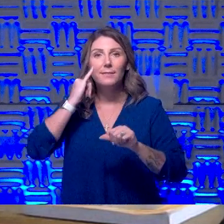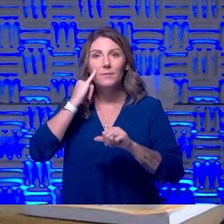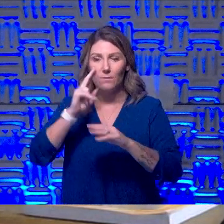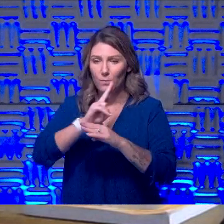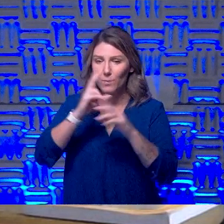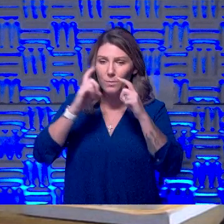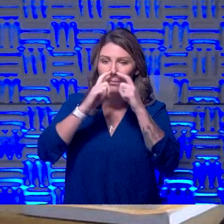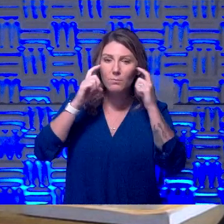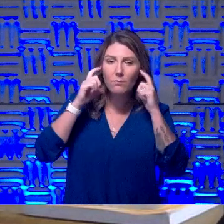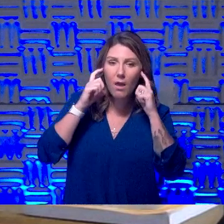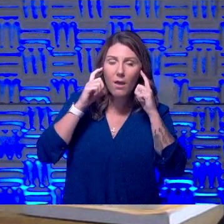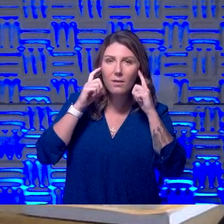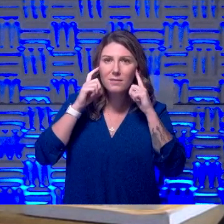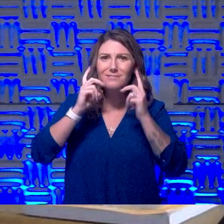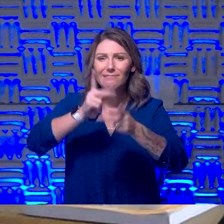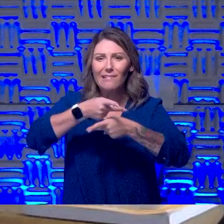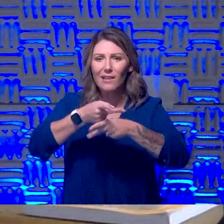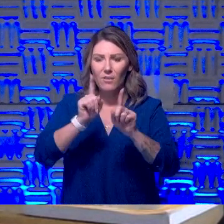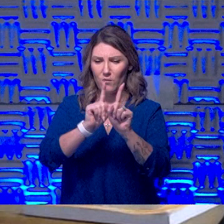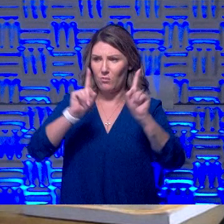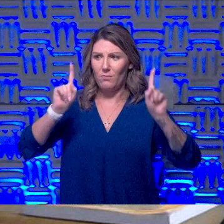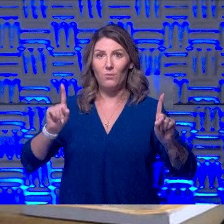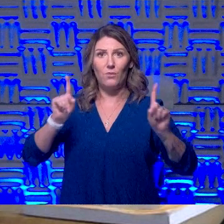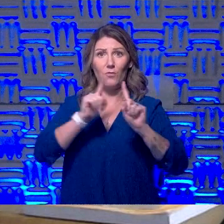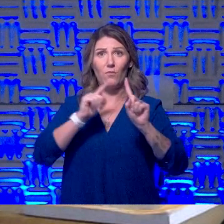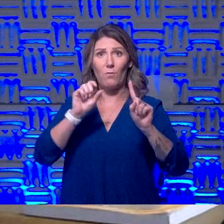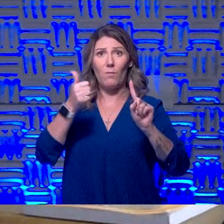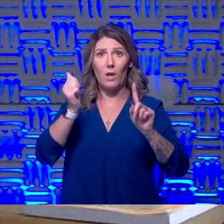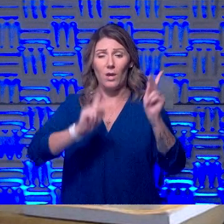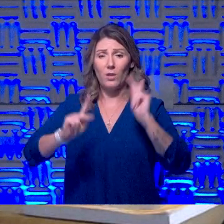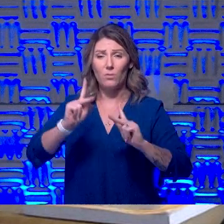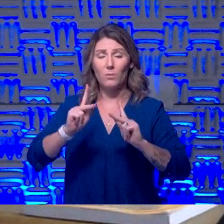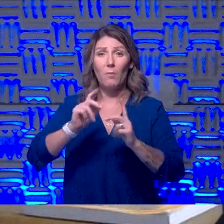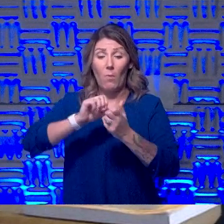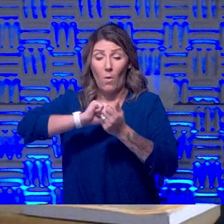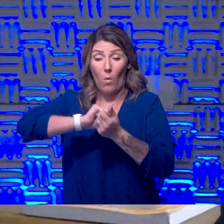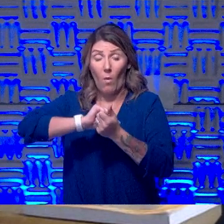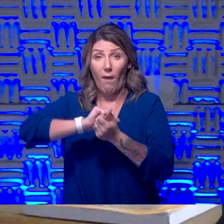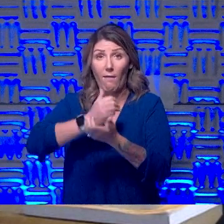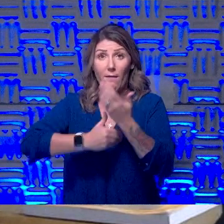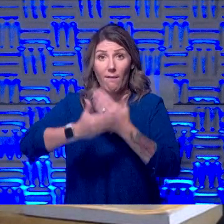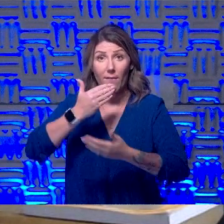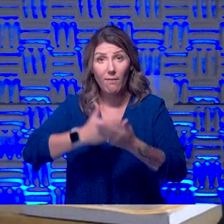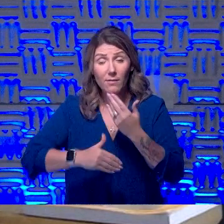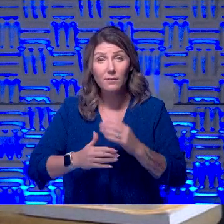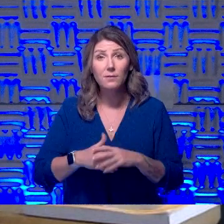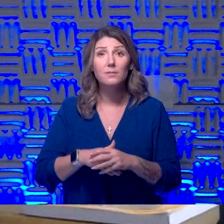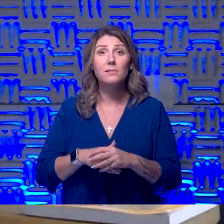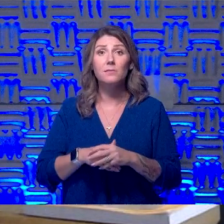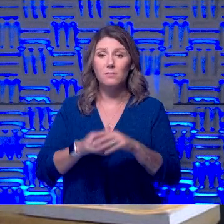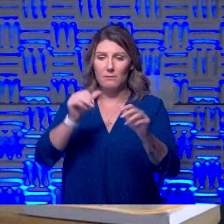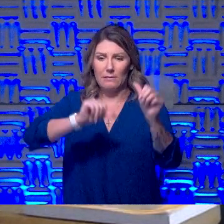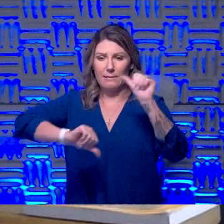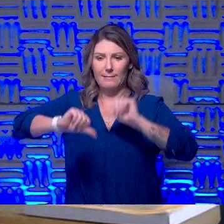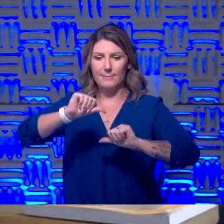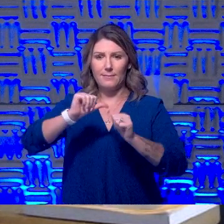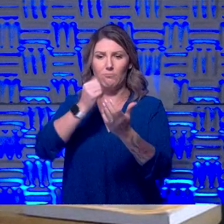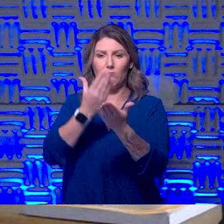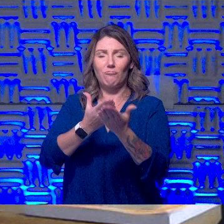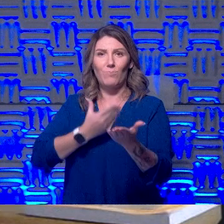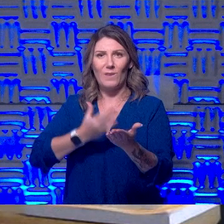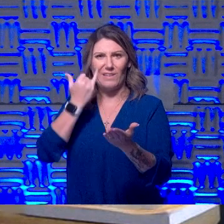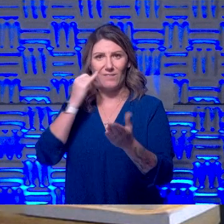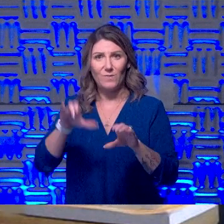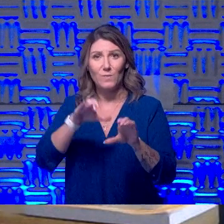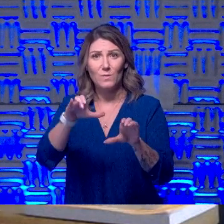we watch the distance that we are from other people, if we wash our hands. Science has told me that if I do those things,